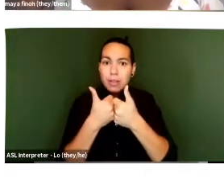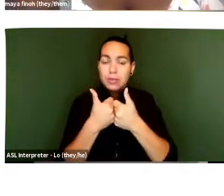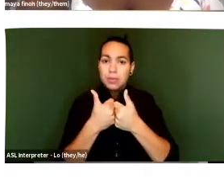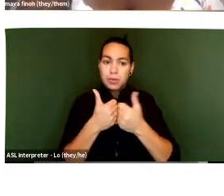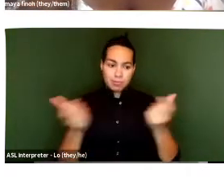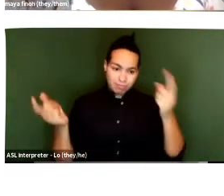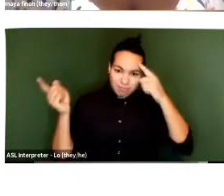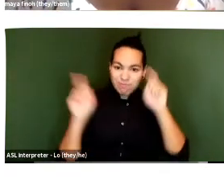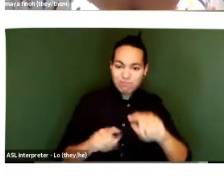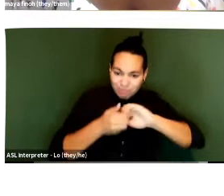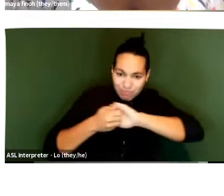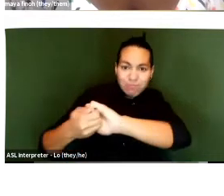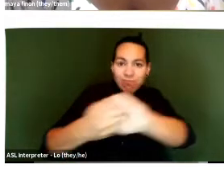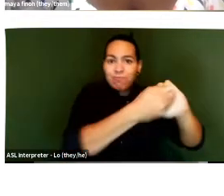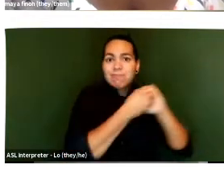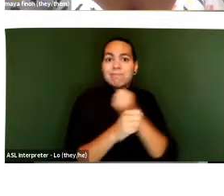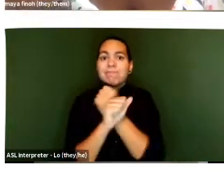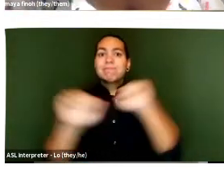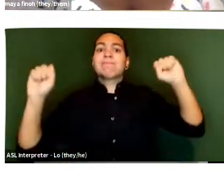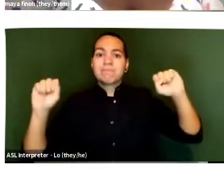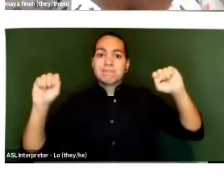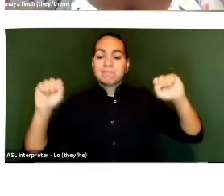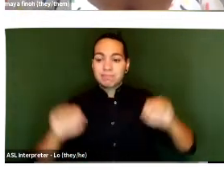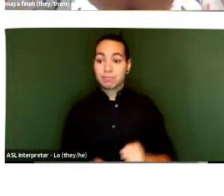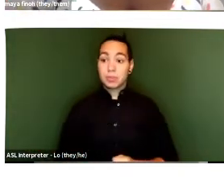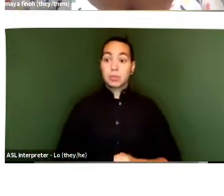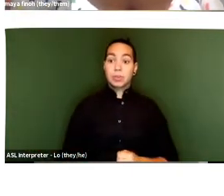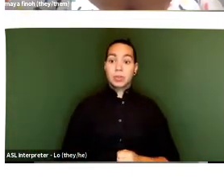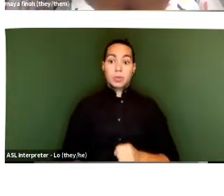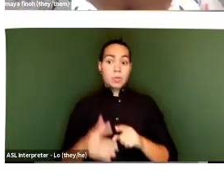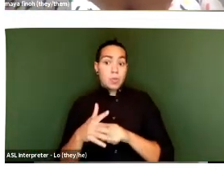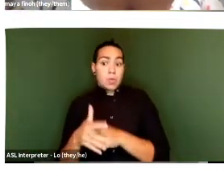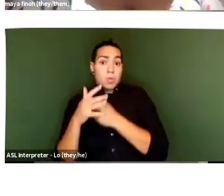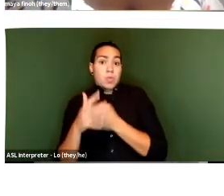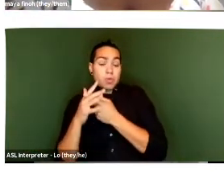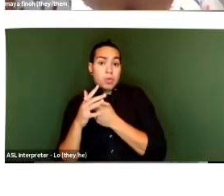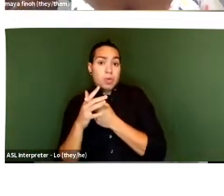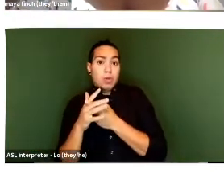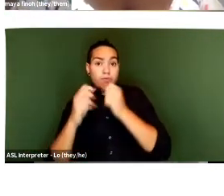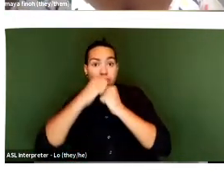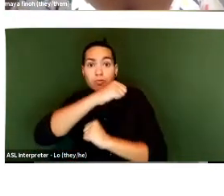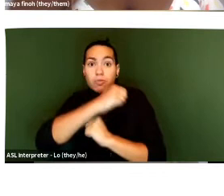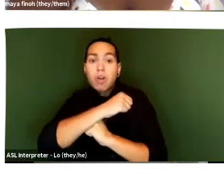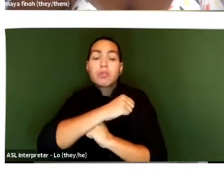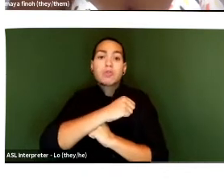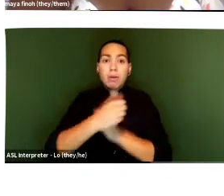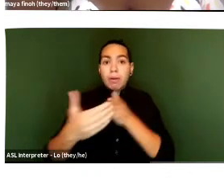much. So what are the origins of structural anti-Blackness? Who participates and maintains